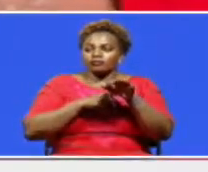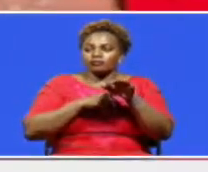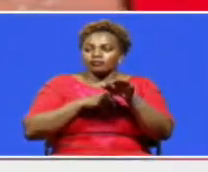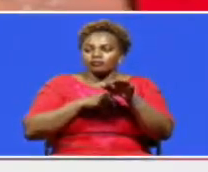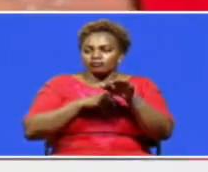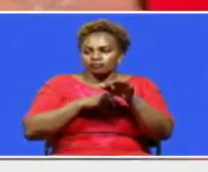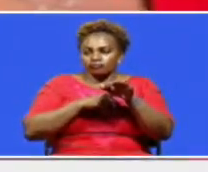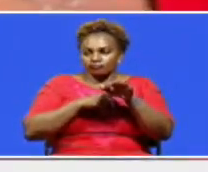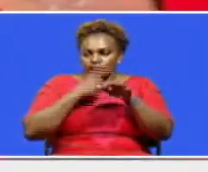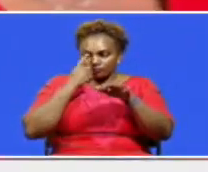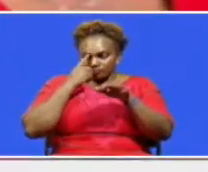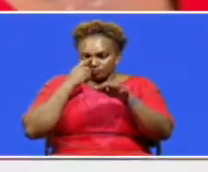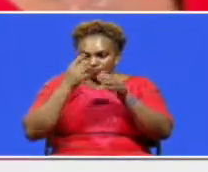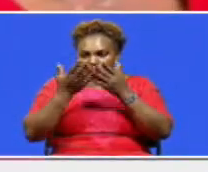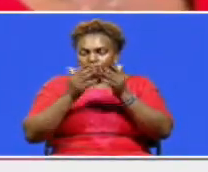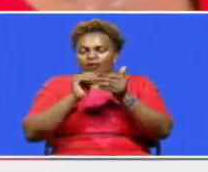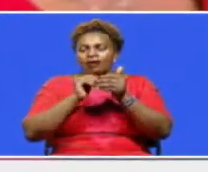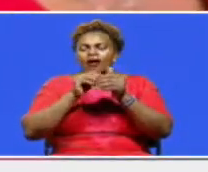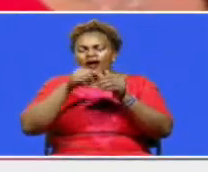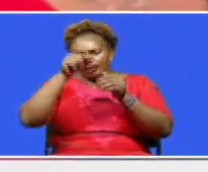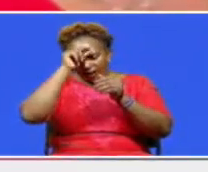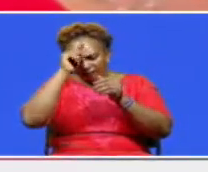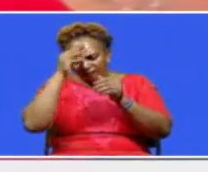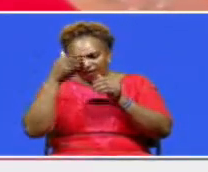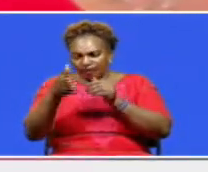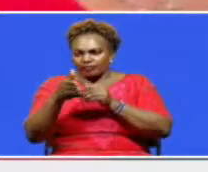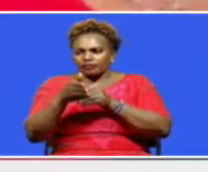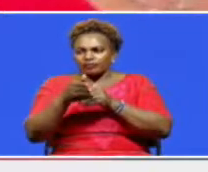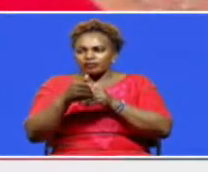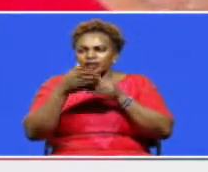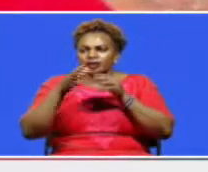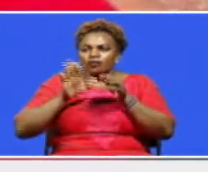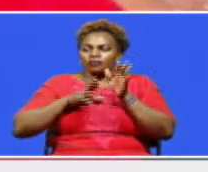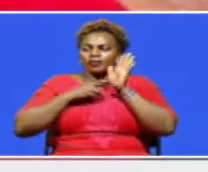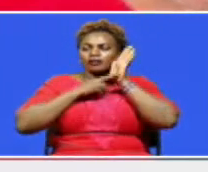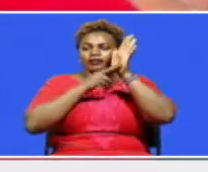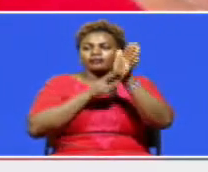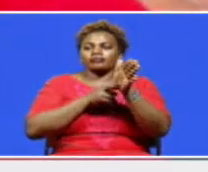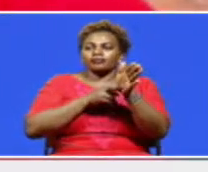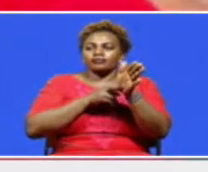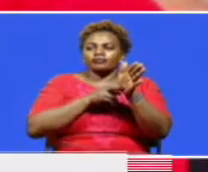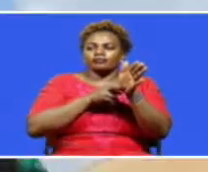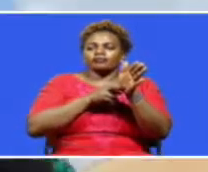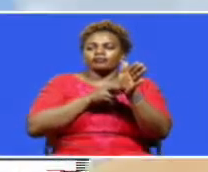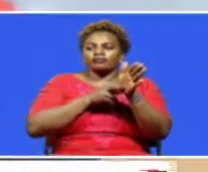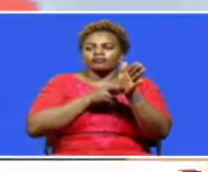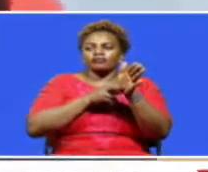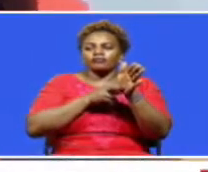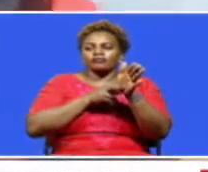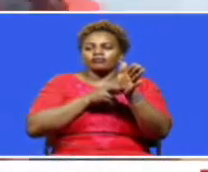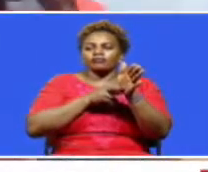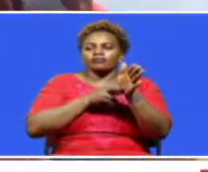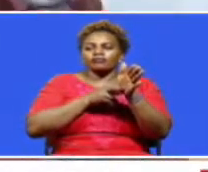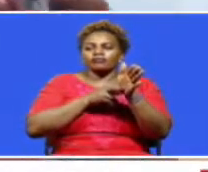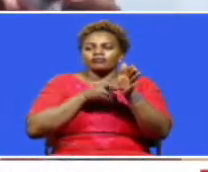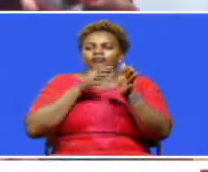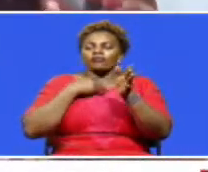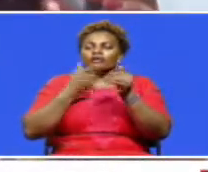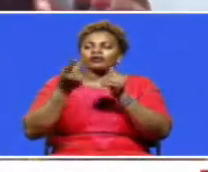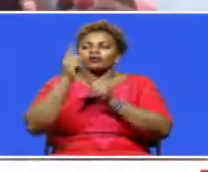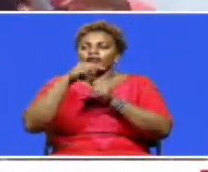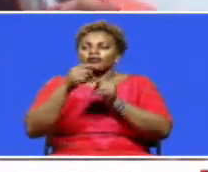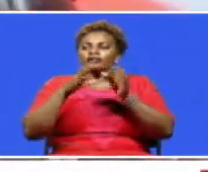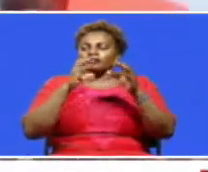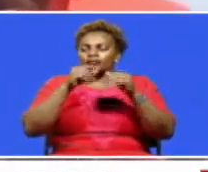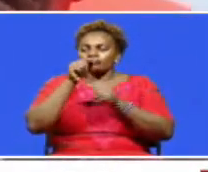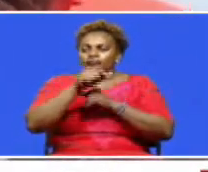The battle lies more between the incumbent governor and the current woman representative Wangui Ngirici. Unataka nikuje na chama